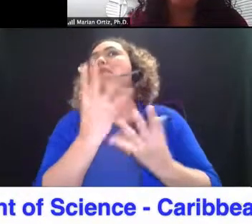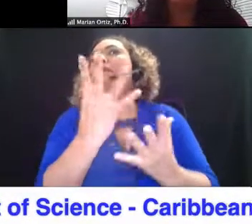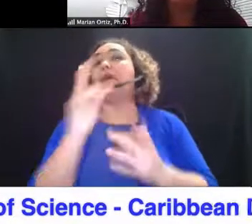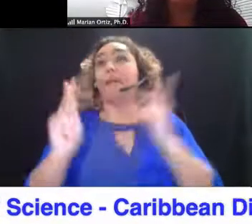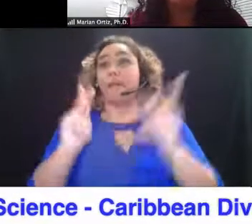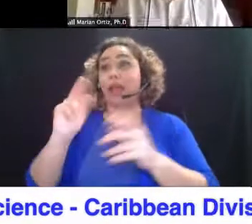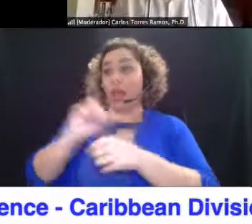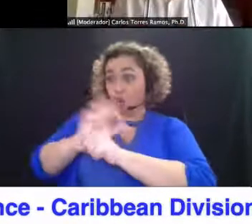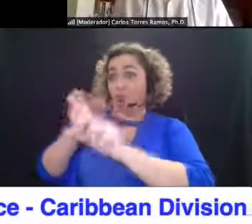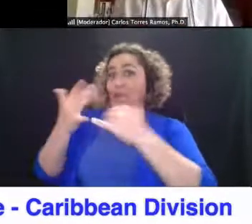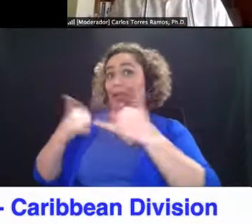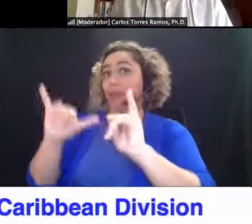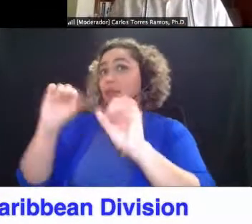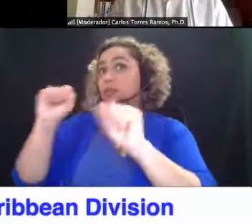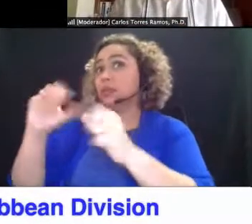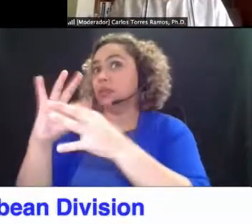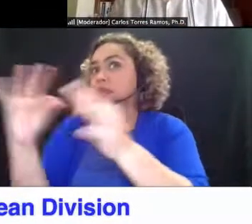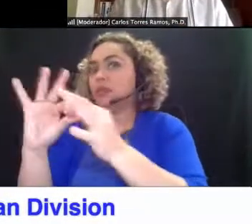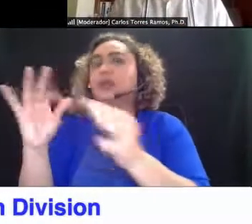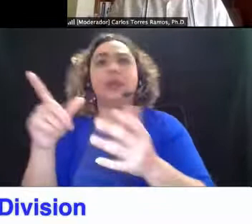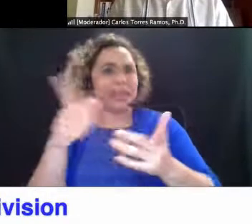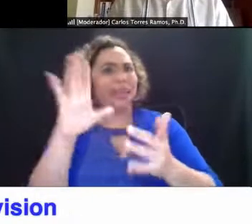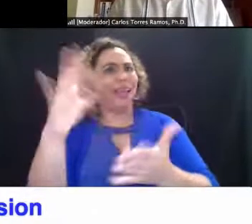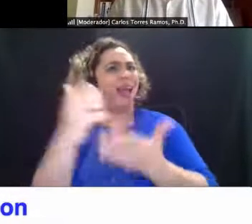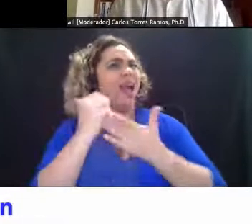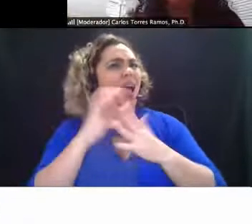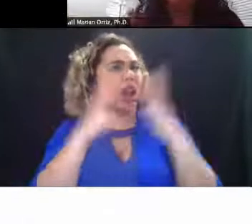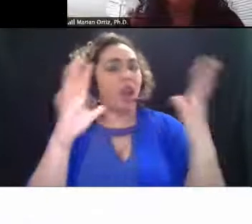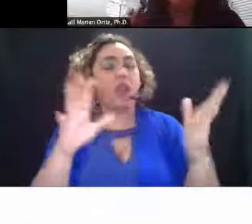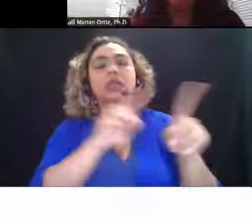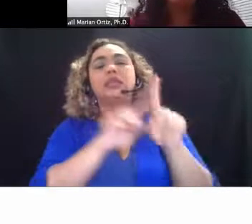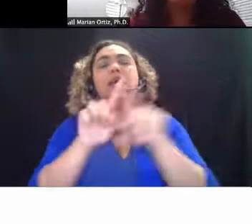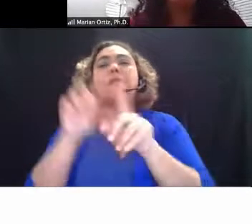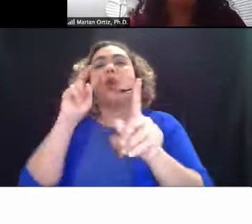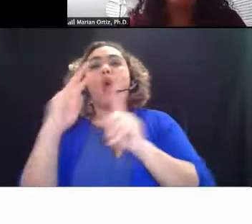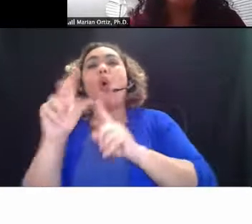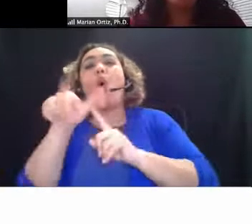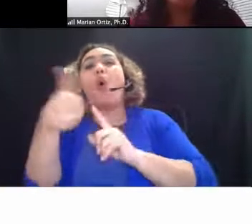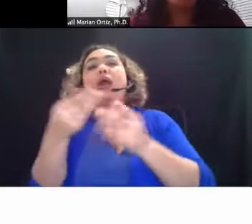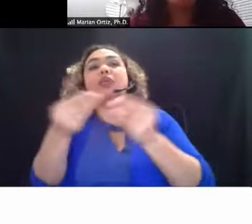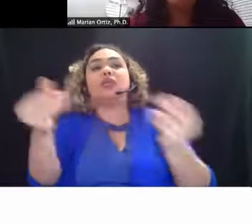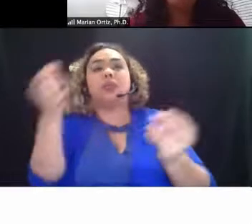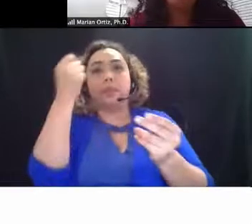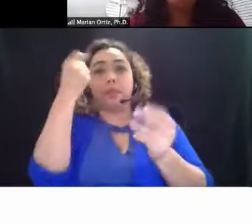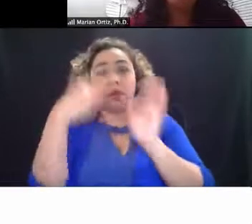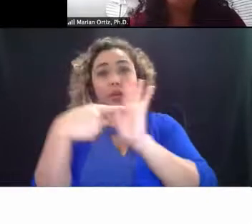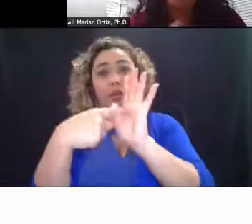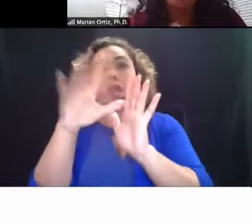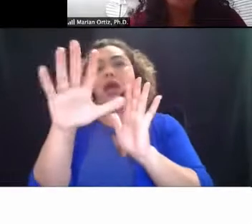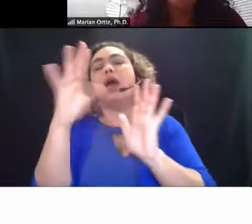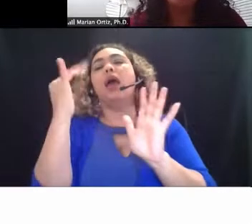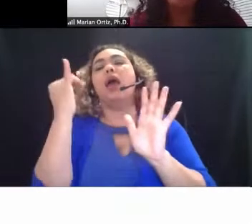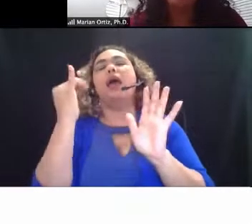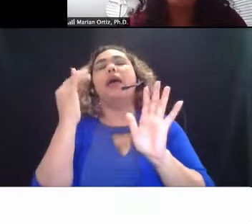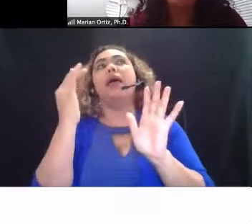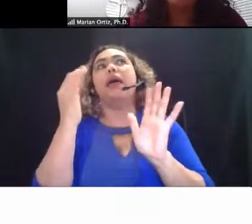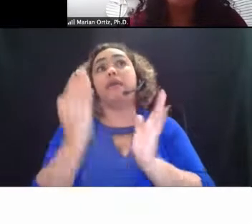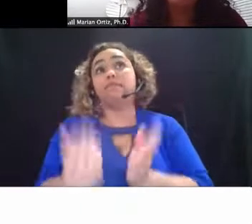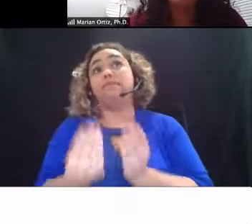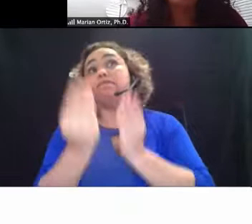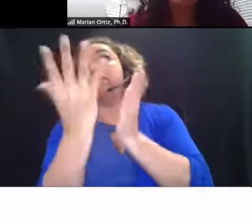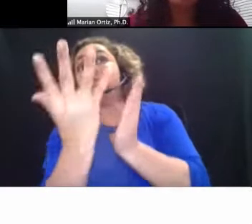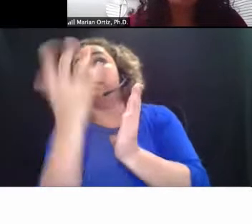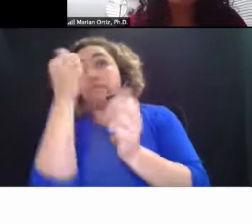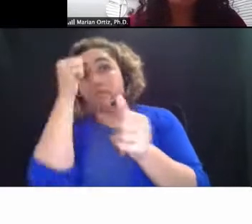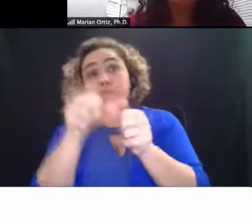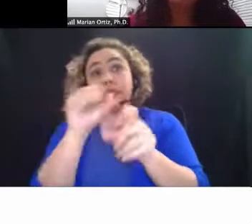coronavirus. And that has been helpful. And also trying to look for solutions so that if we present to people the